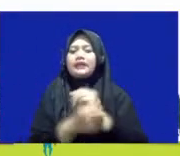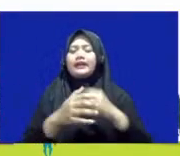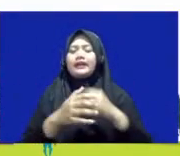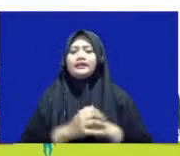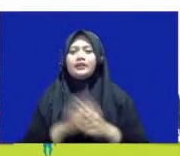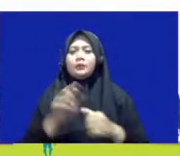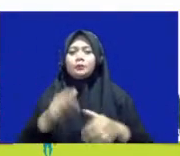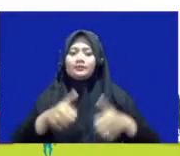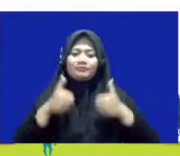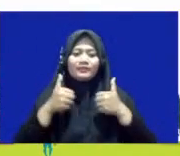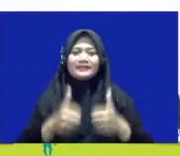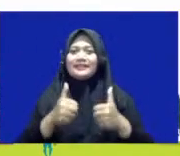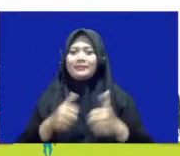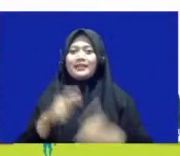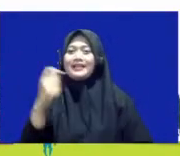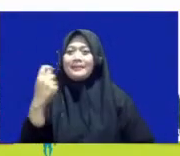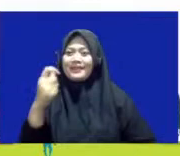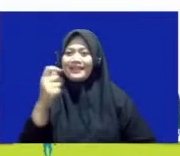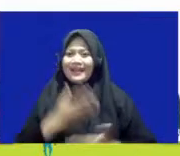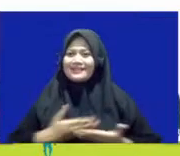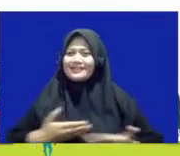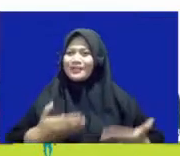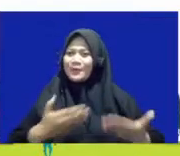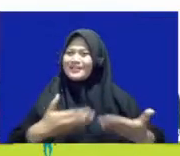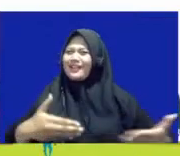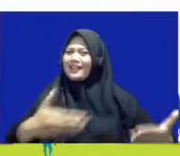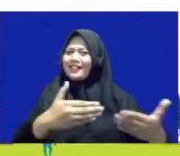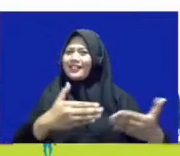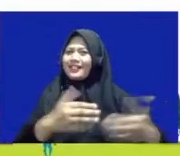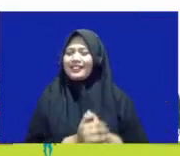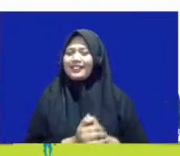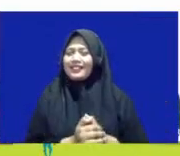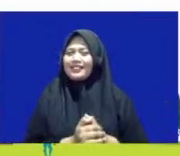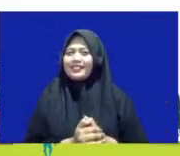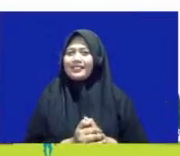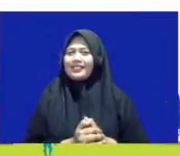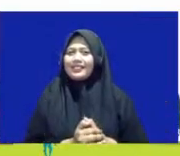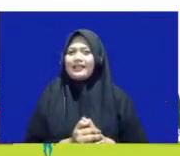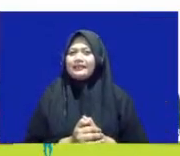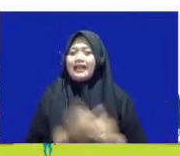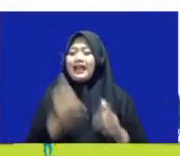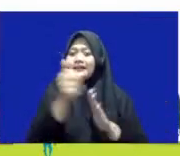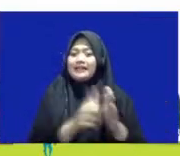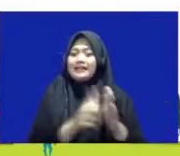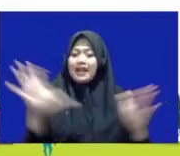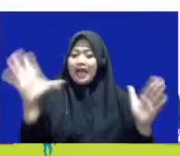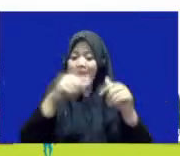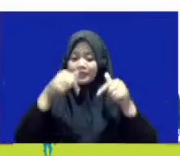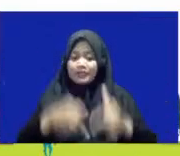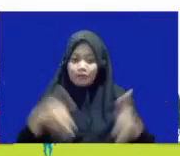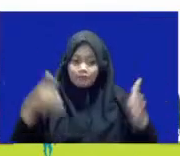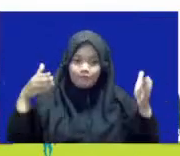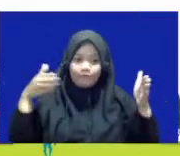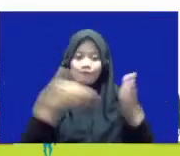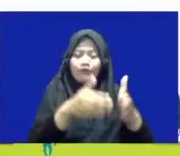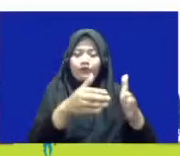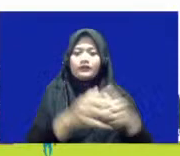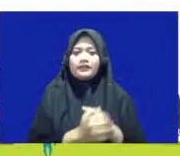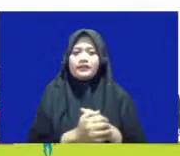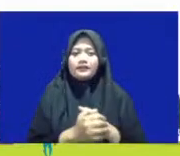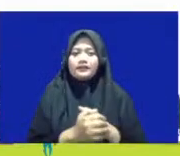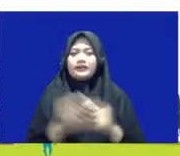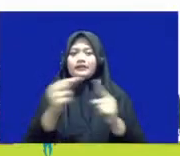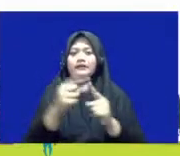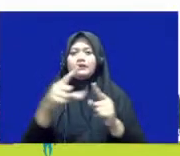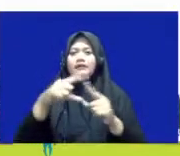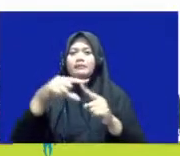Today's event will focus on launching a peer learning platform and initiating a dialogue on policies